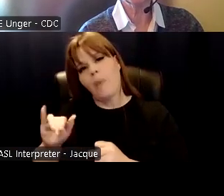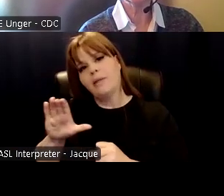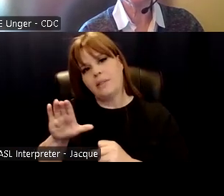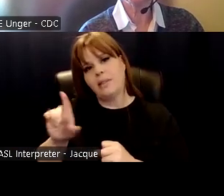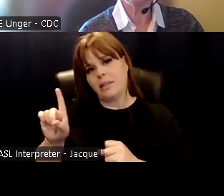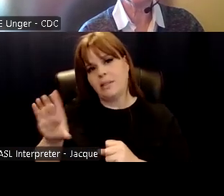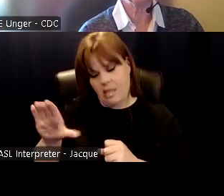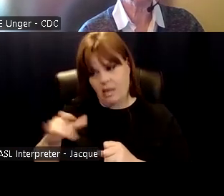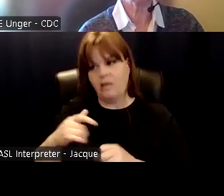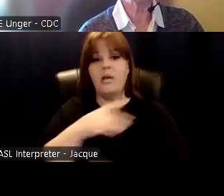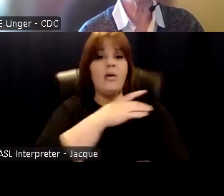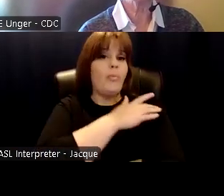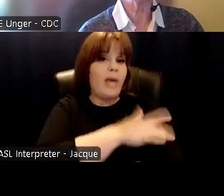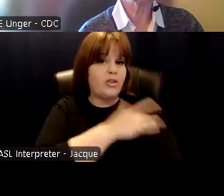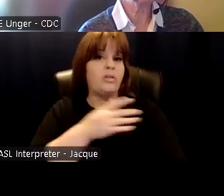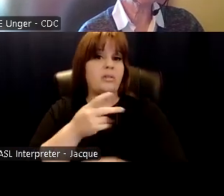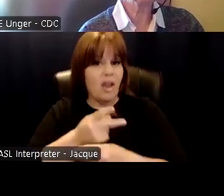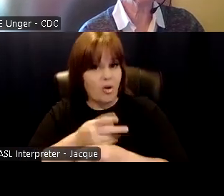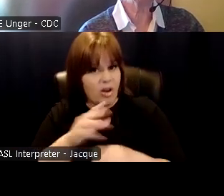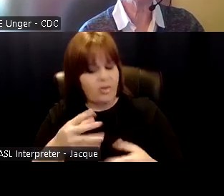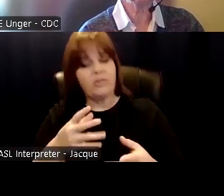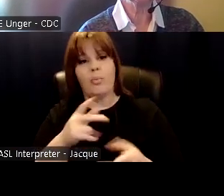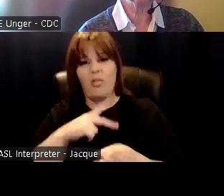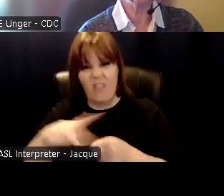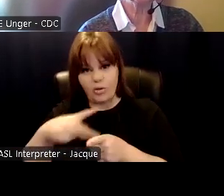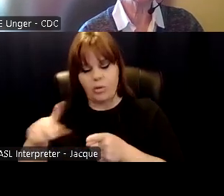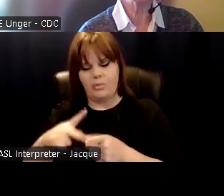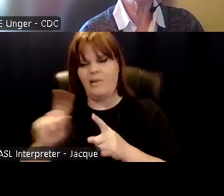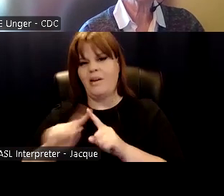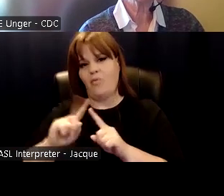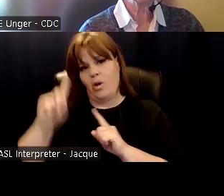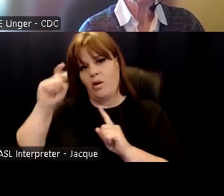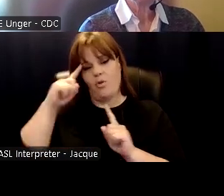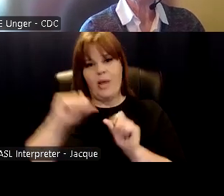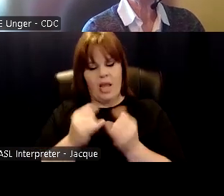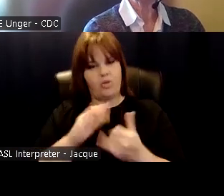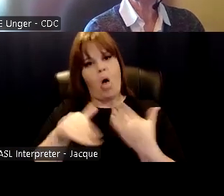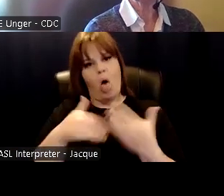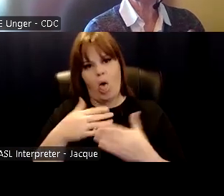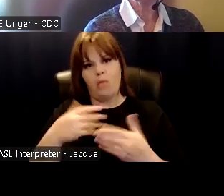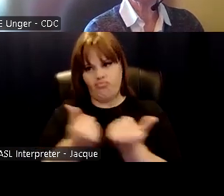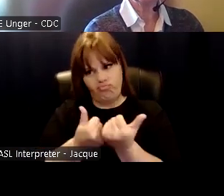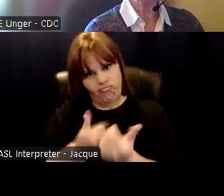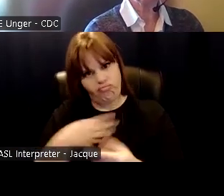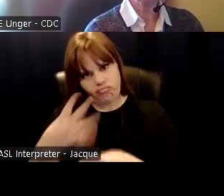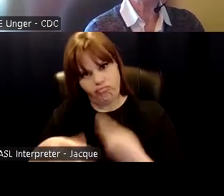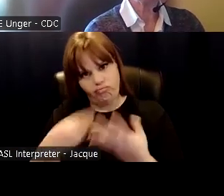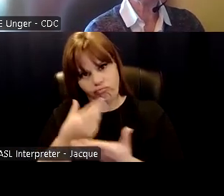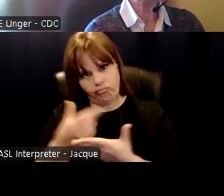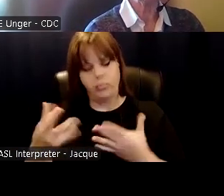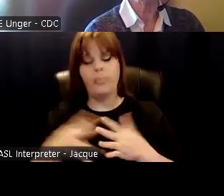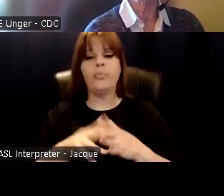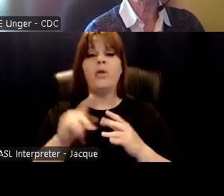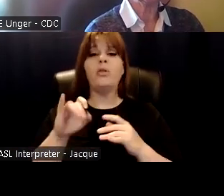patients, caregivers, medical professionals, and multiple government agencies. The tools include standardized measures